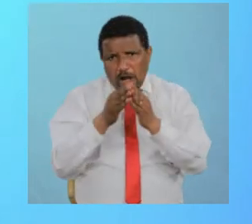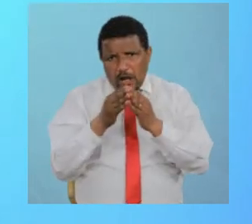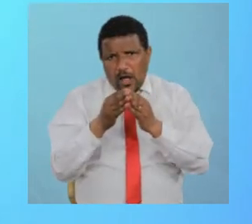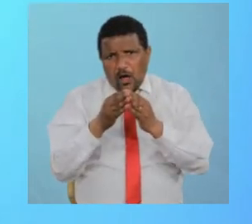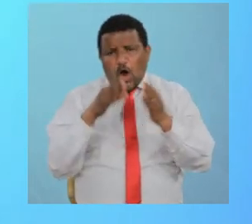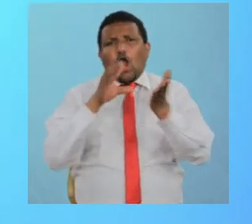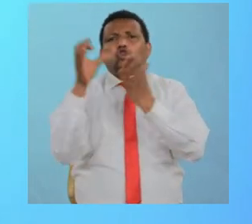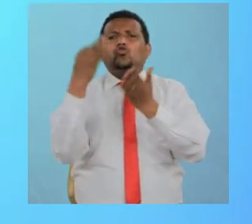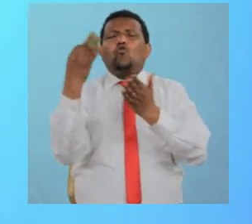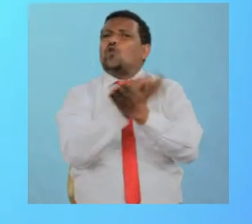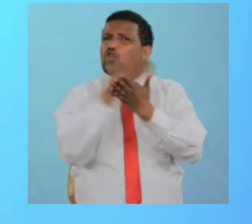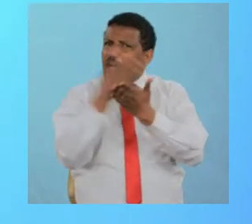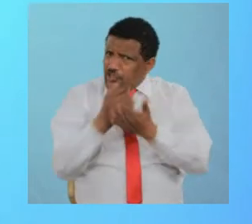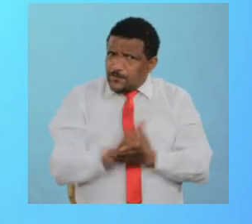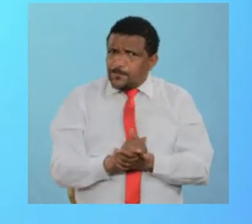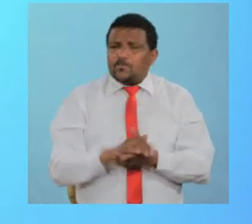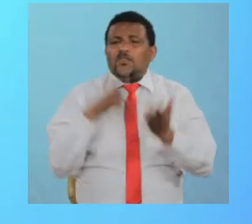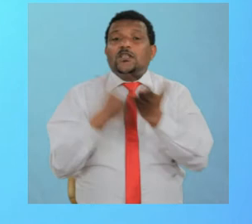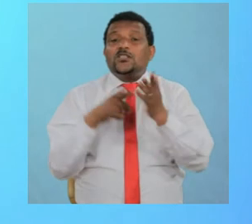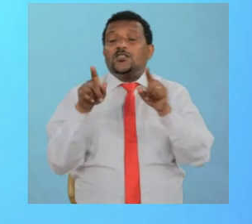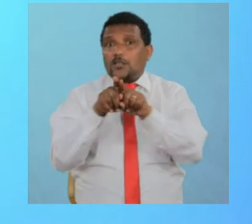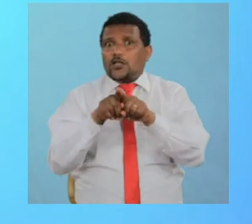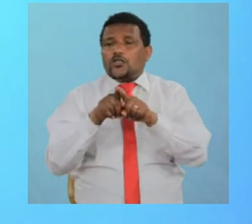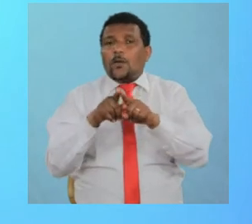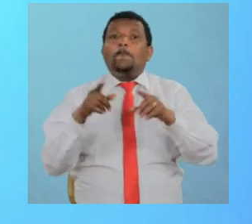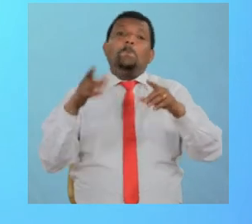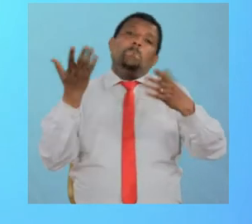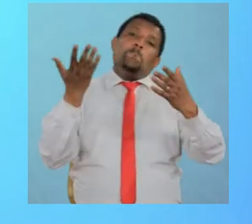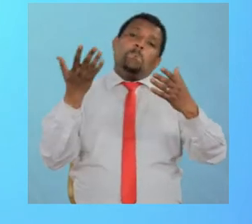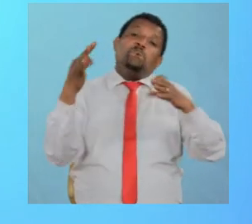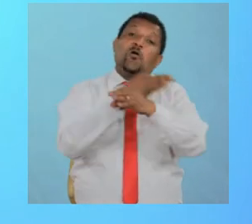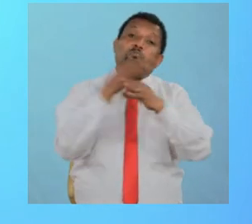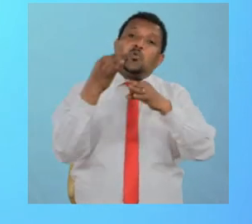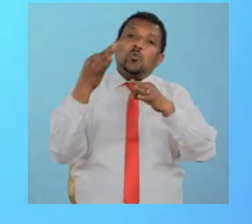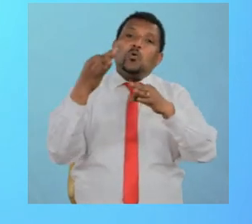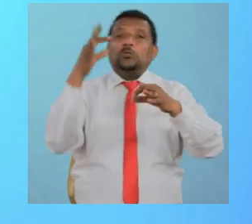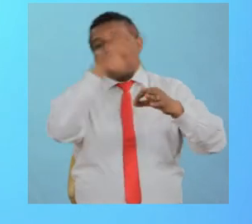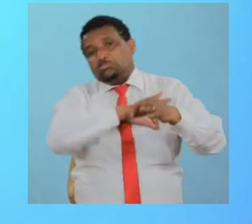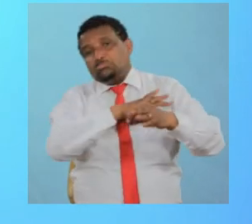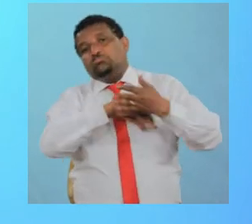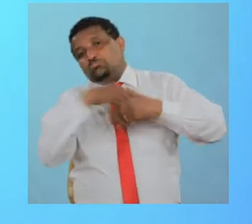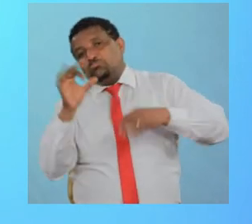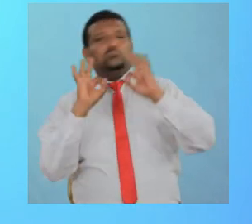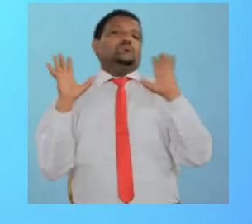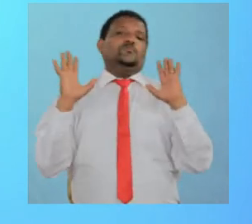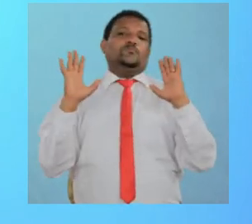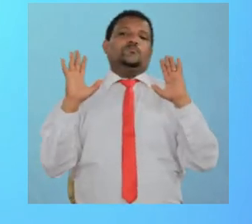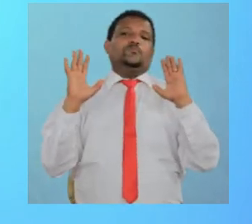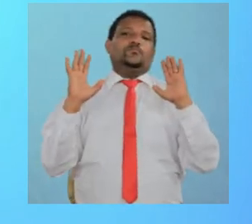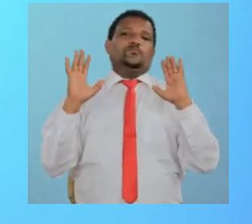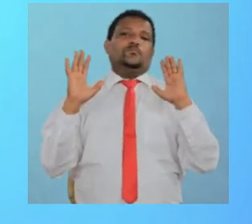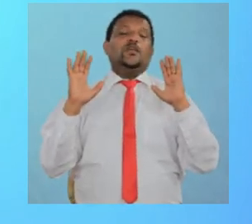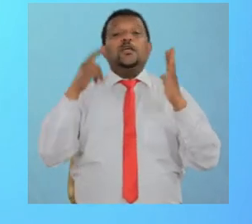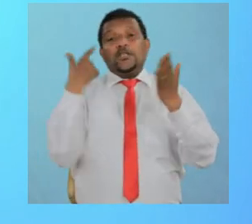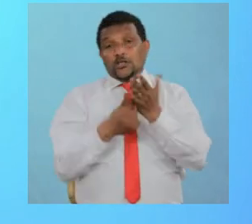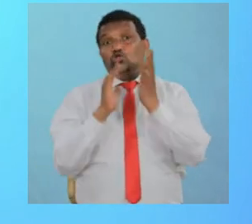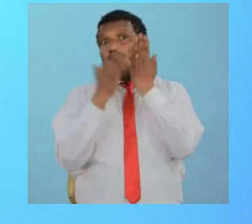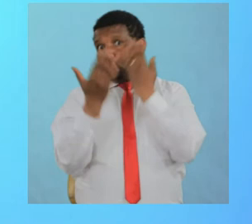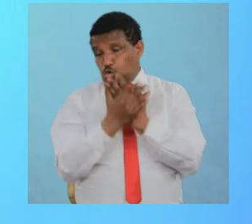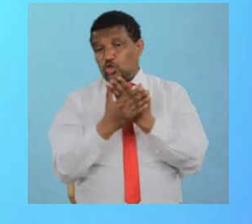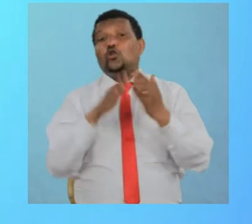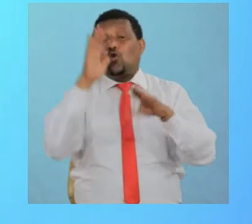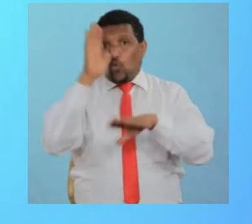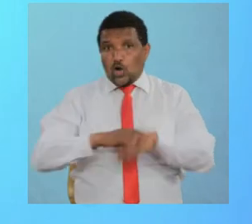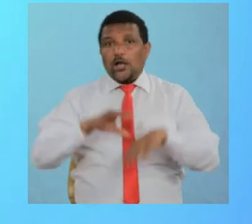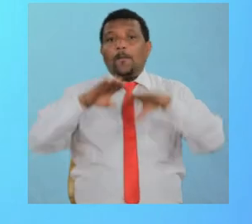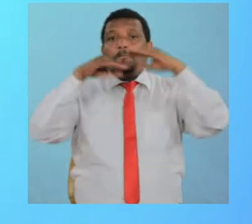production. In this case, the firm neither generates profits nor incur loss. And the situation is